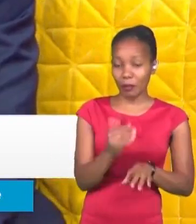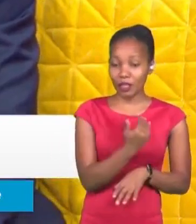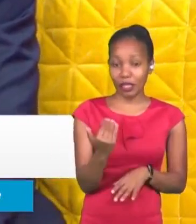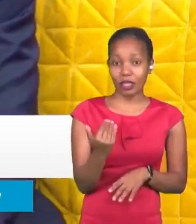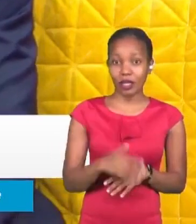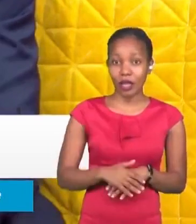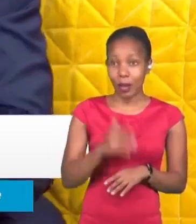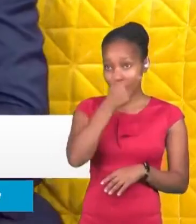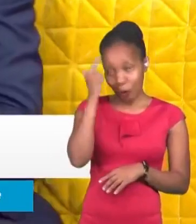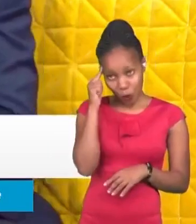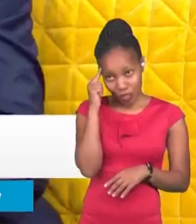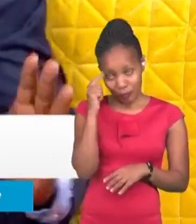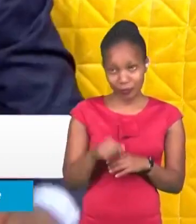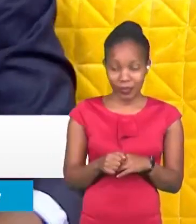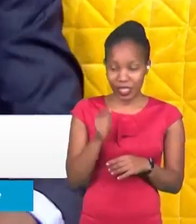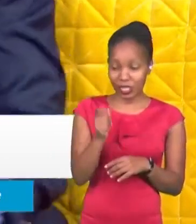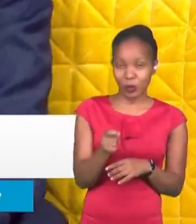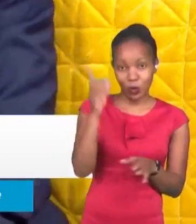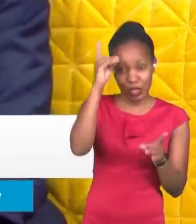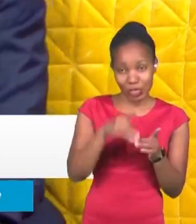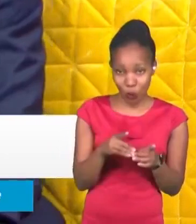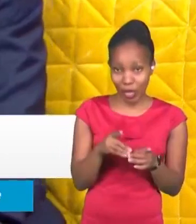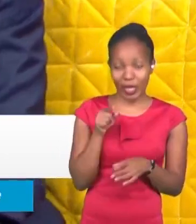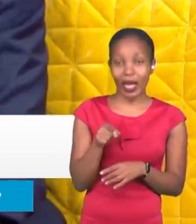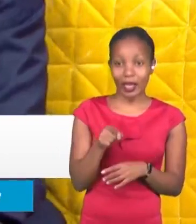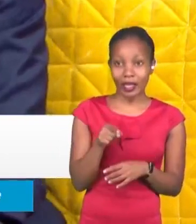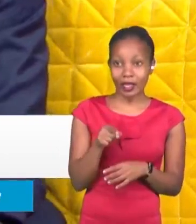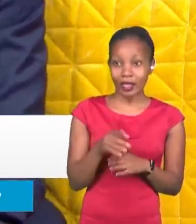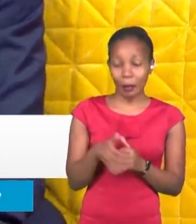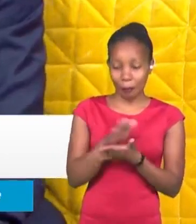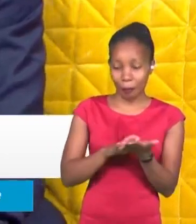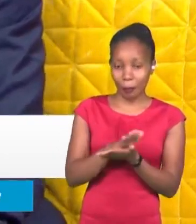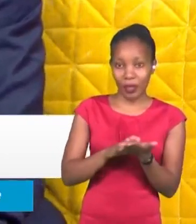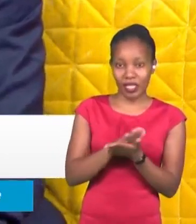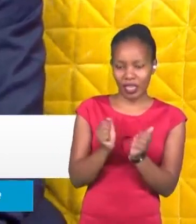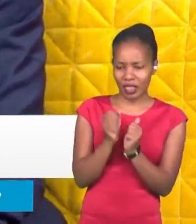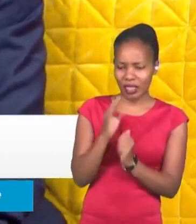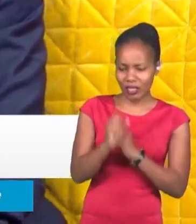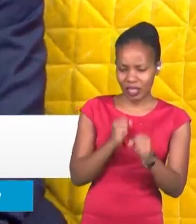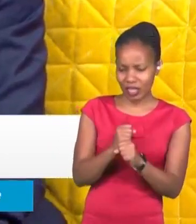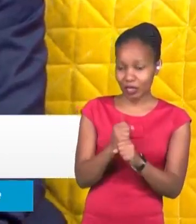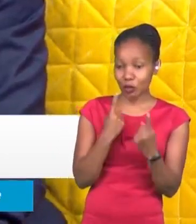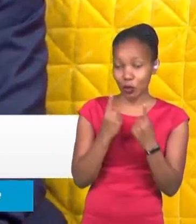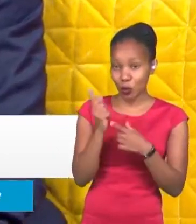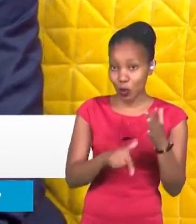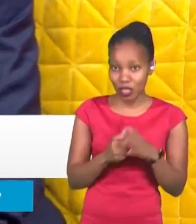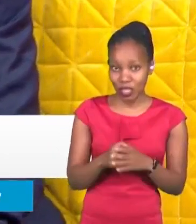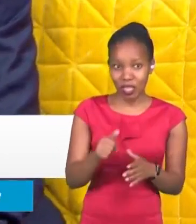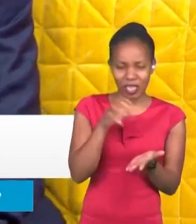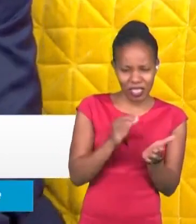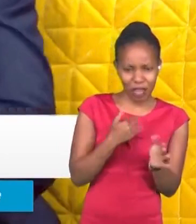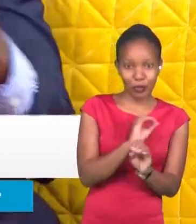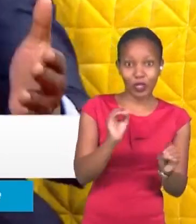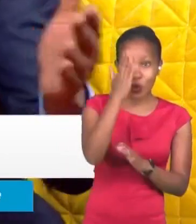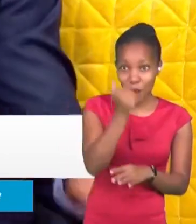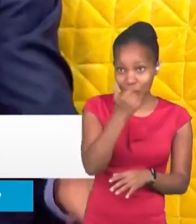now, look, like the judgmental decisions here. Basically, the 13-year-old was told there's no case here